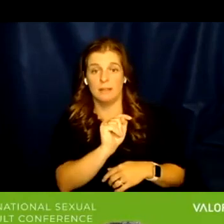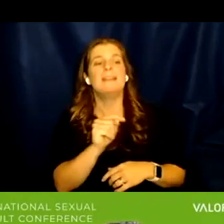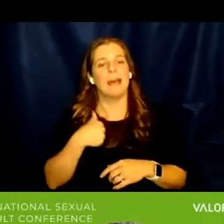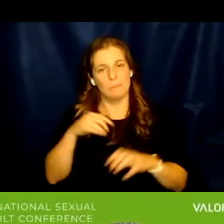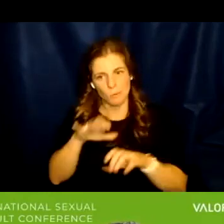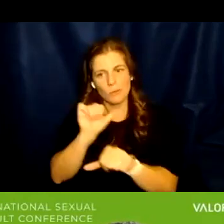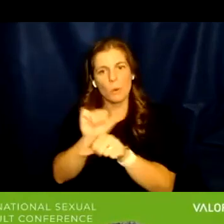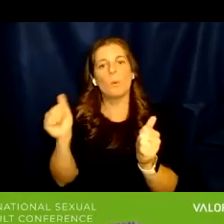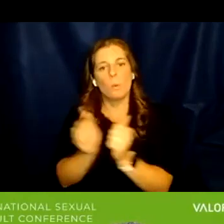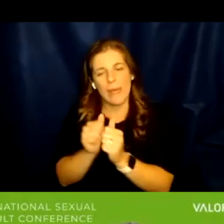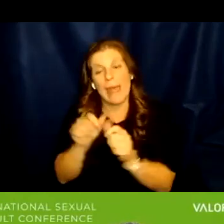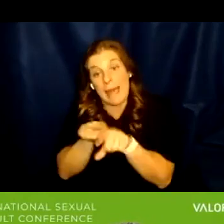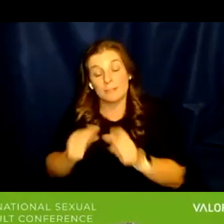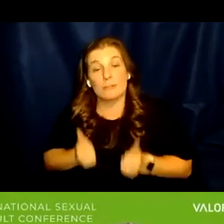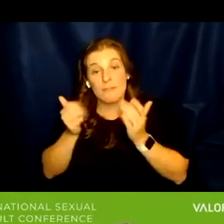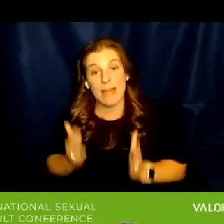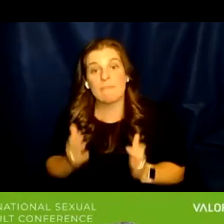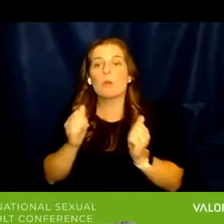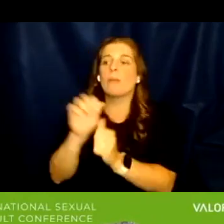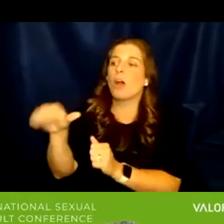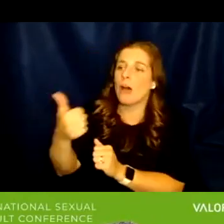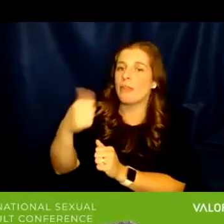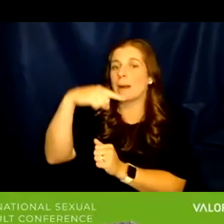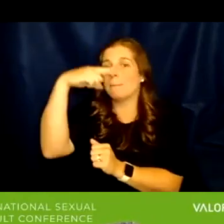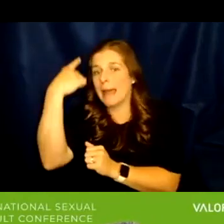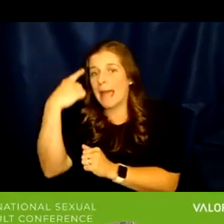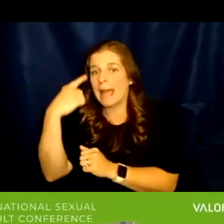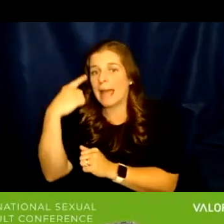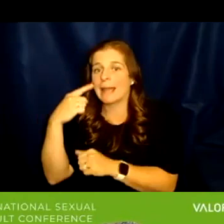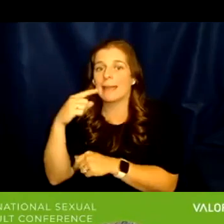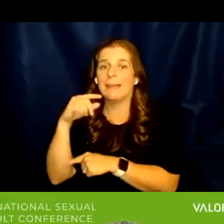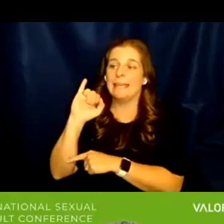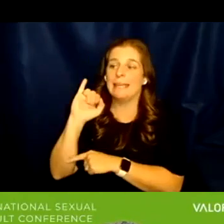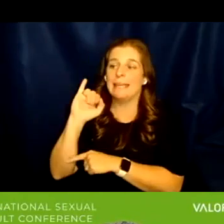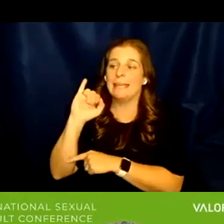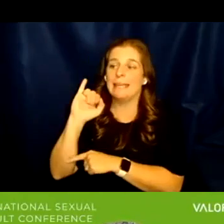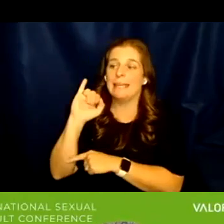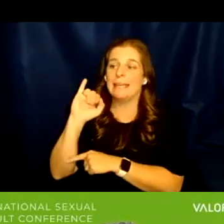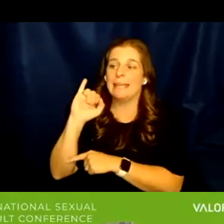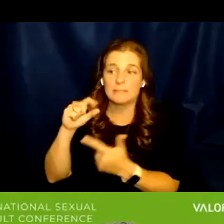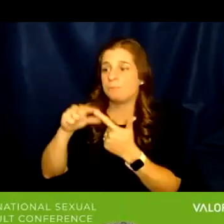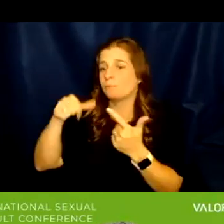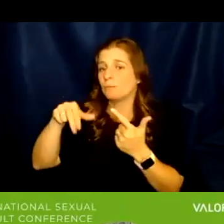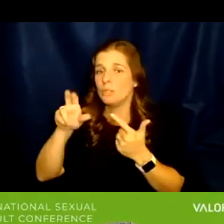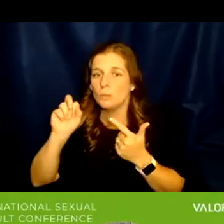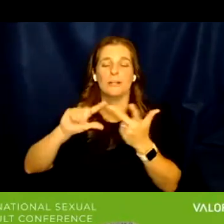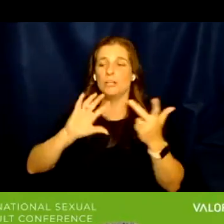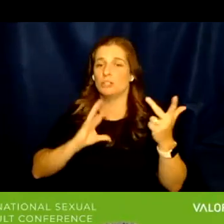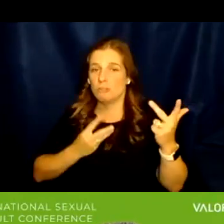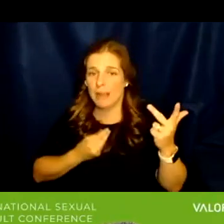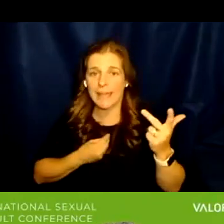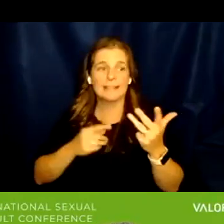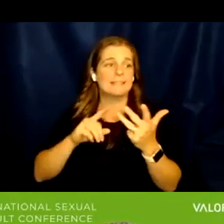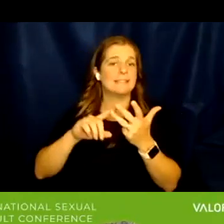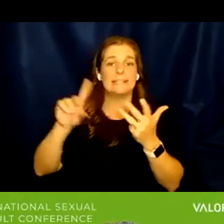with other survivors who are Black and Indigenous and queer and trans and disabled and migrants, who